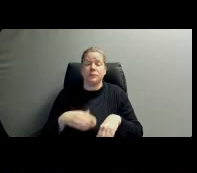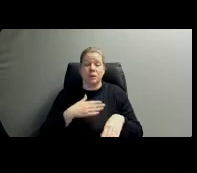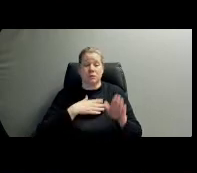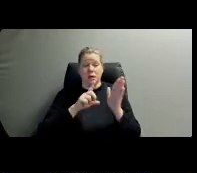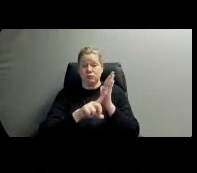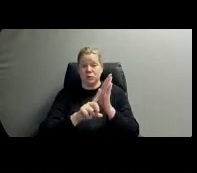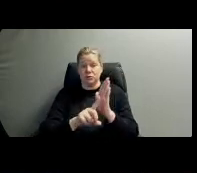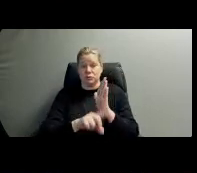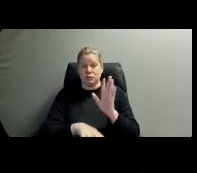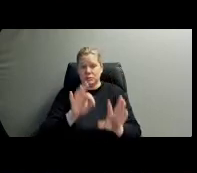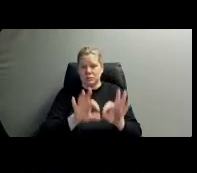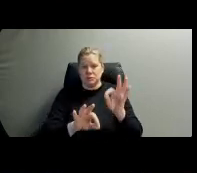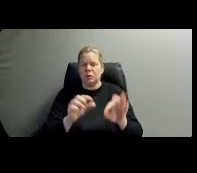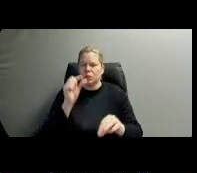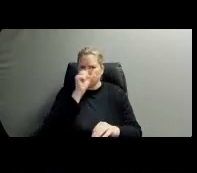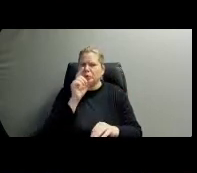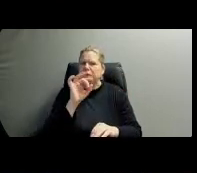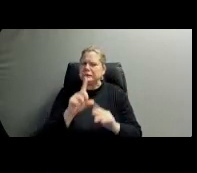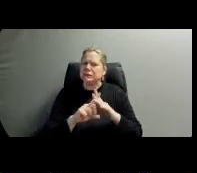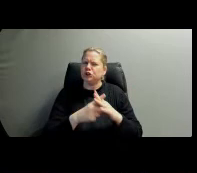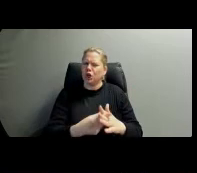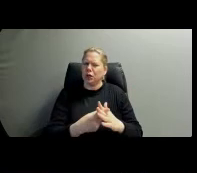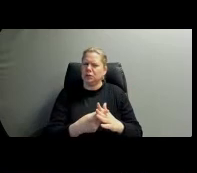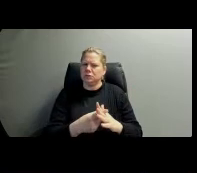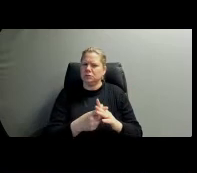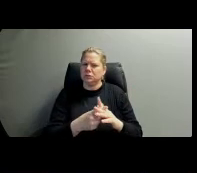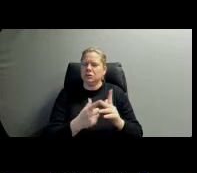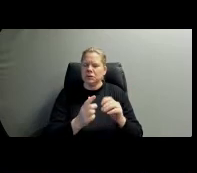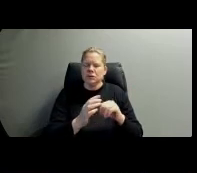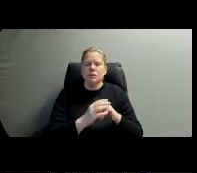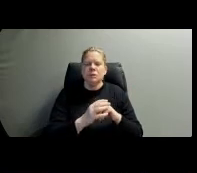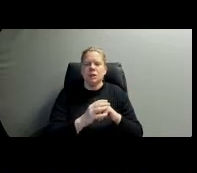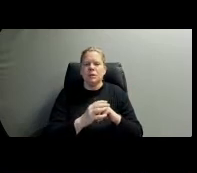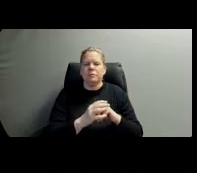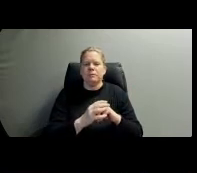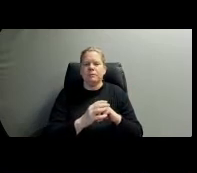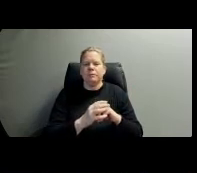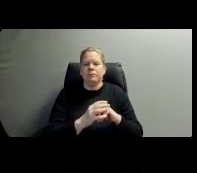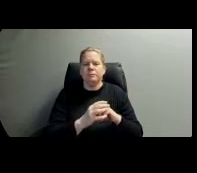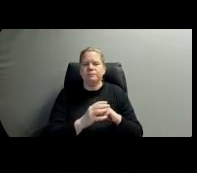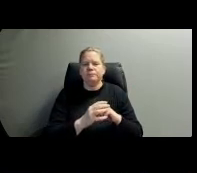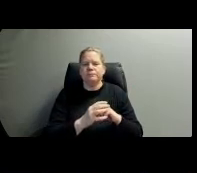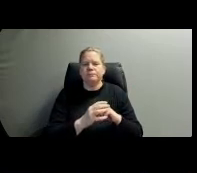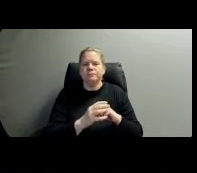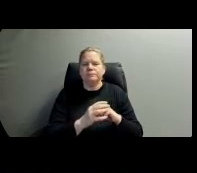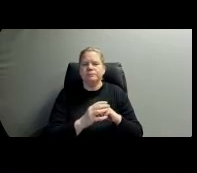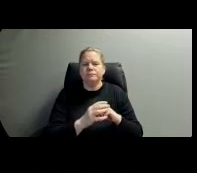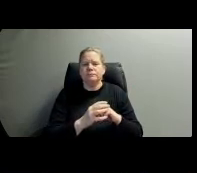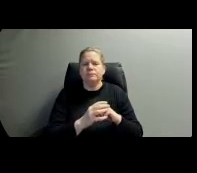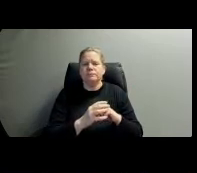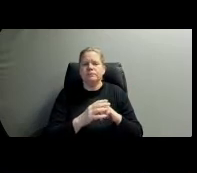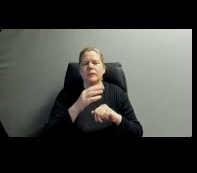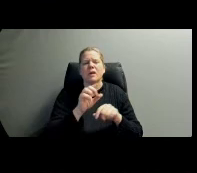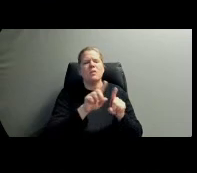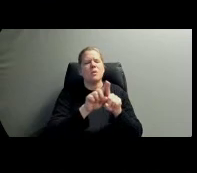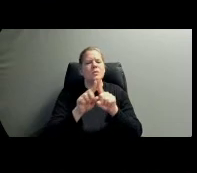like Google has started implementing it at some scale. And they have white papers available online which